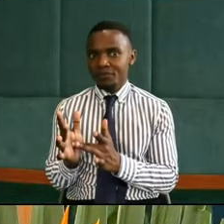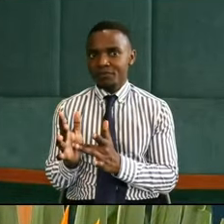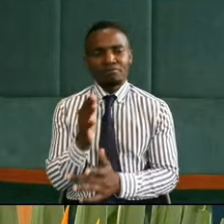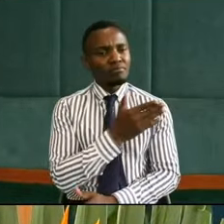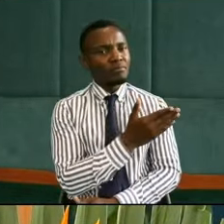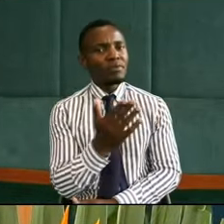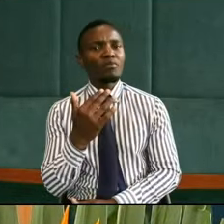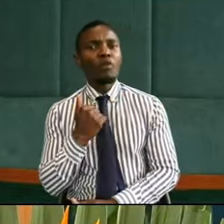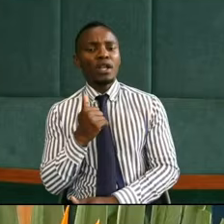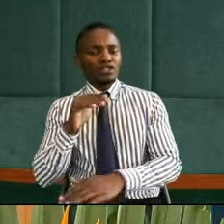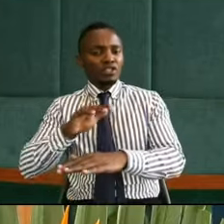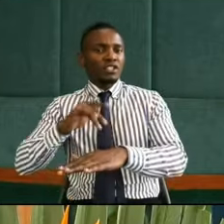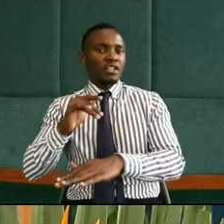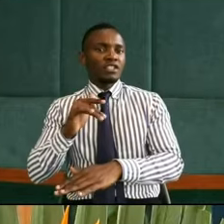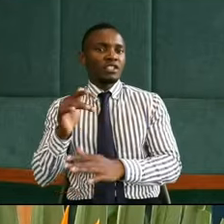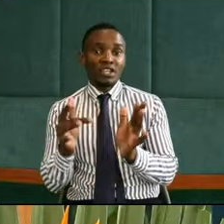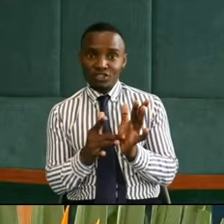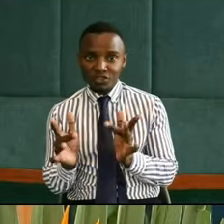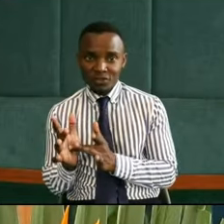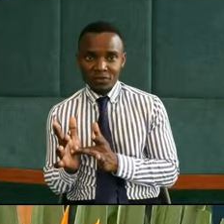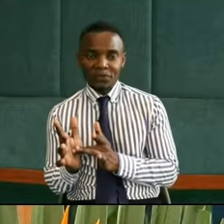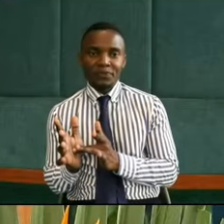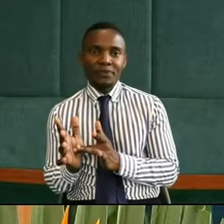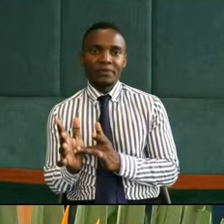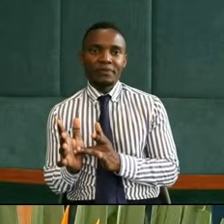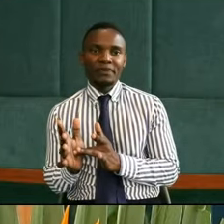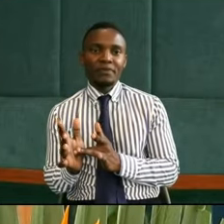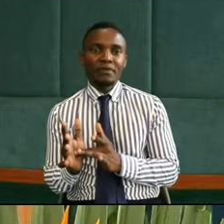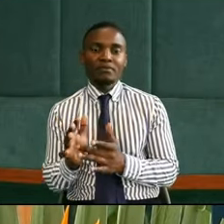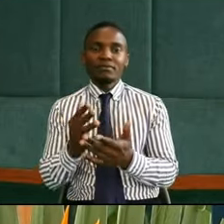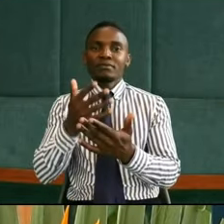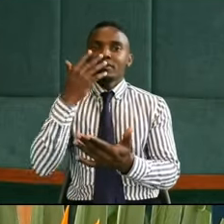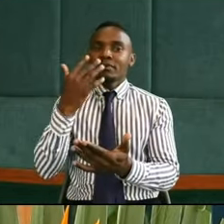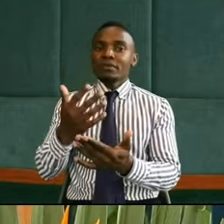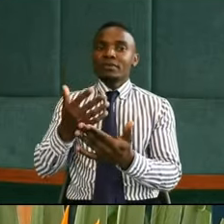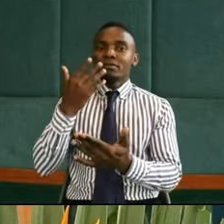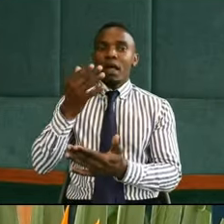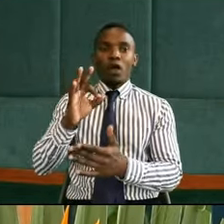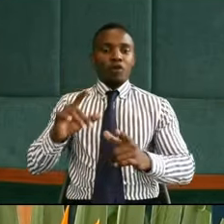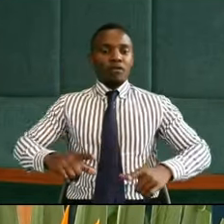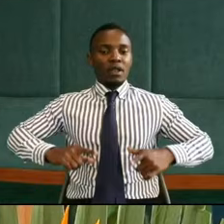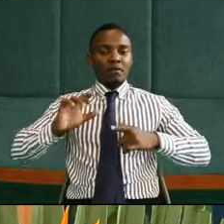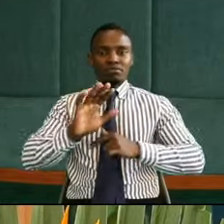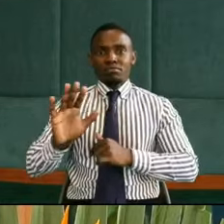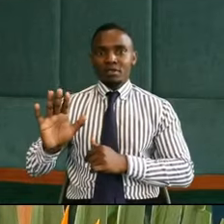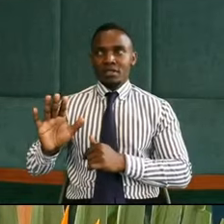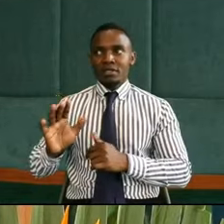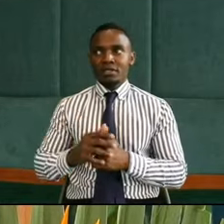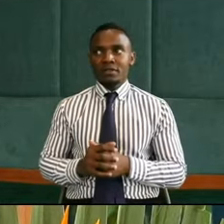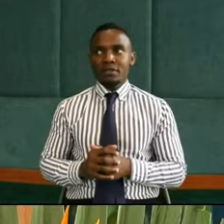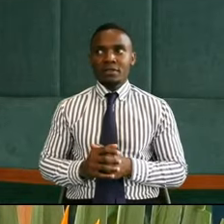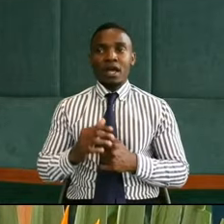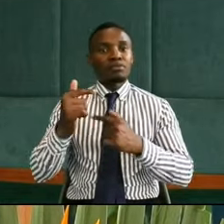They want to touch Jesus. The fragrance of his life has to fill the